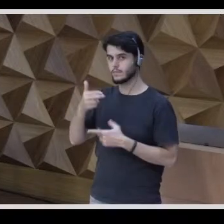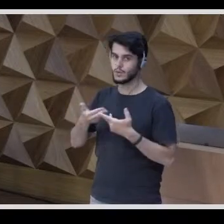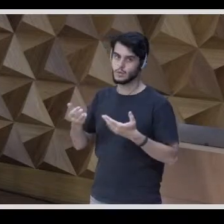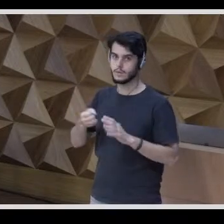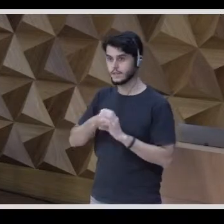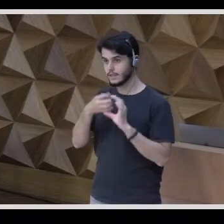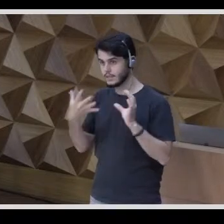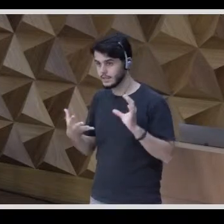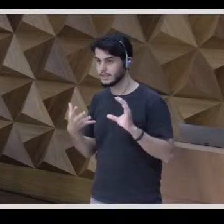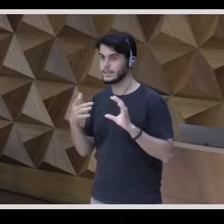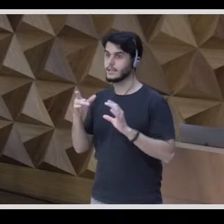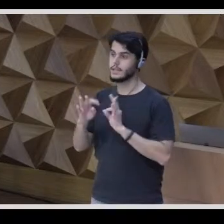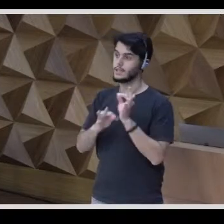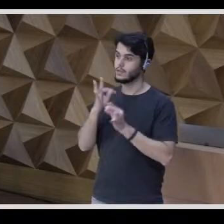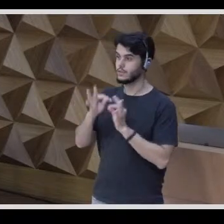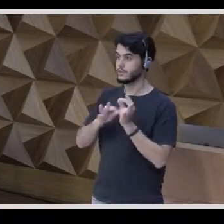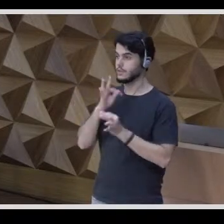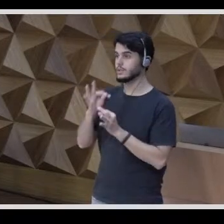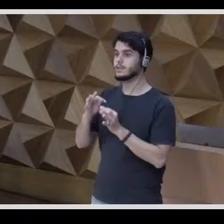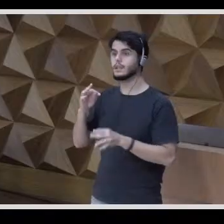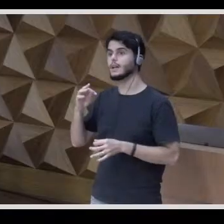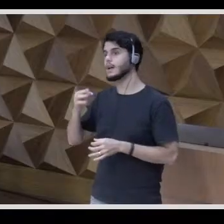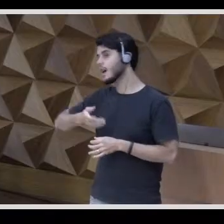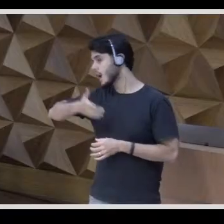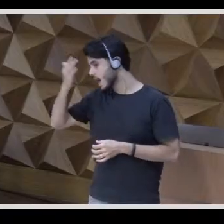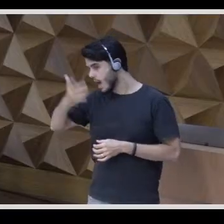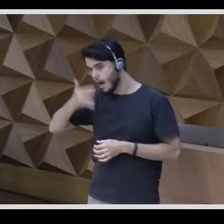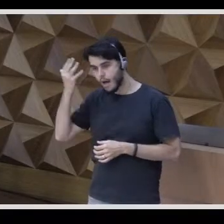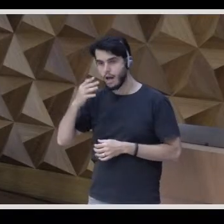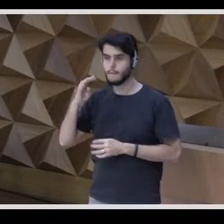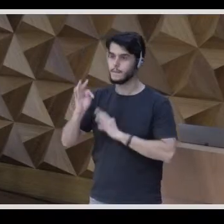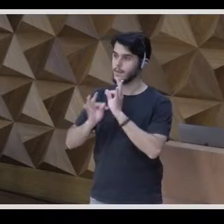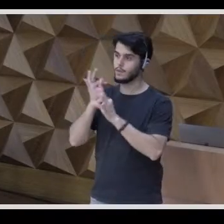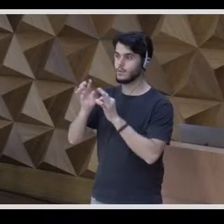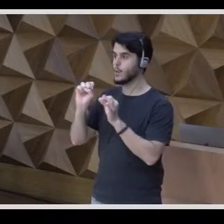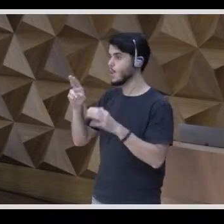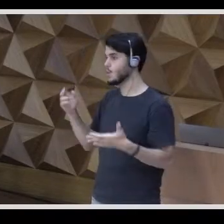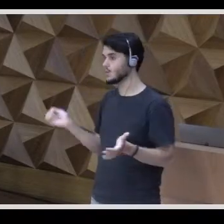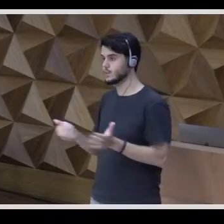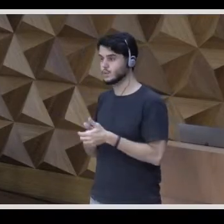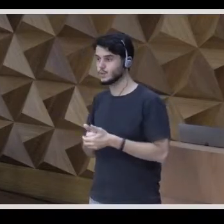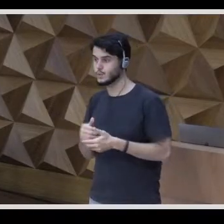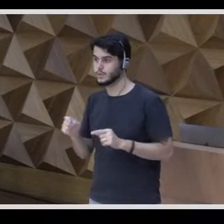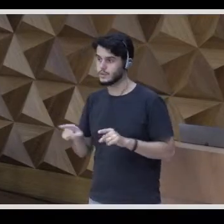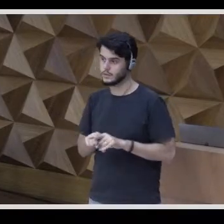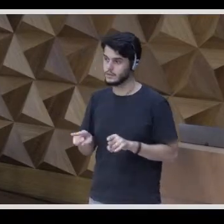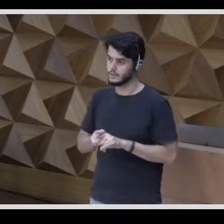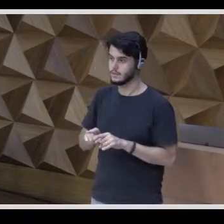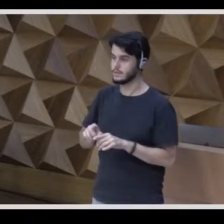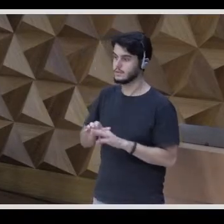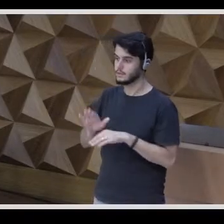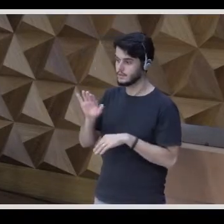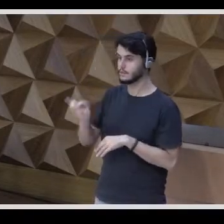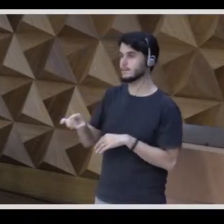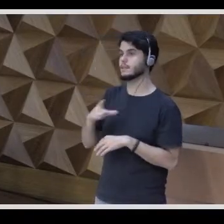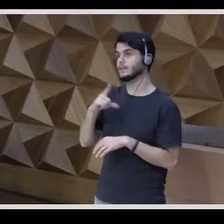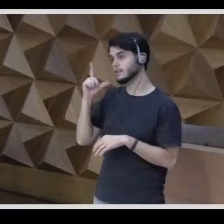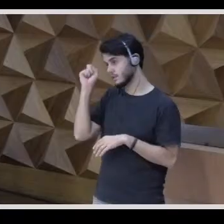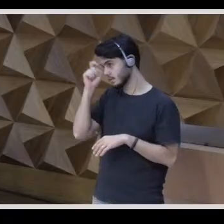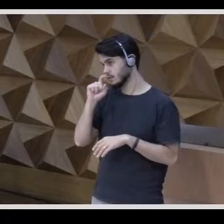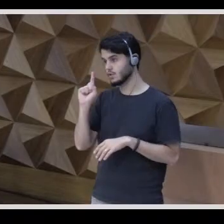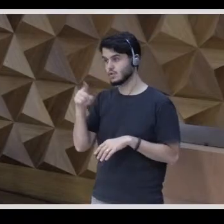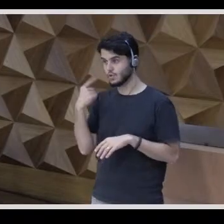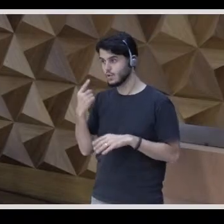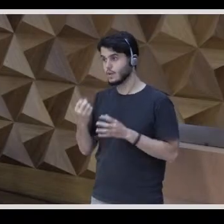well hidden, which makes it, for all of us, difficult to create a mental model. And if we want to add to that